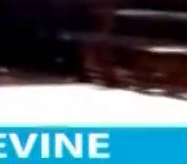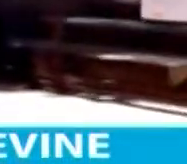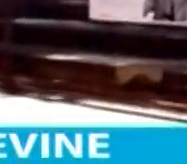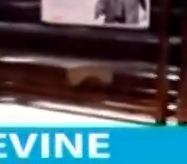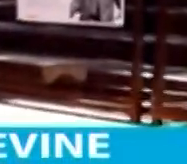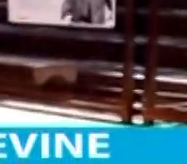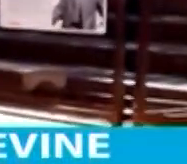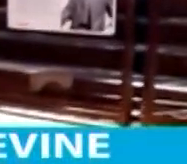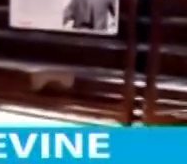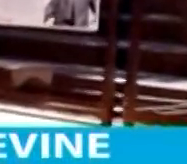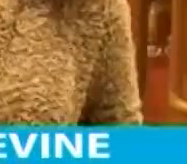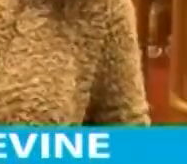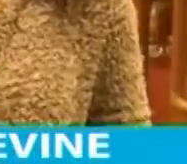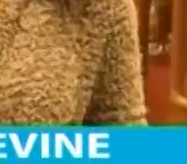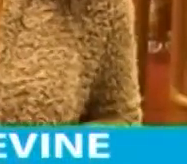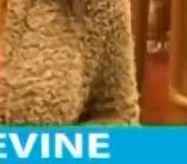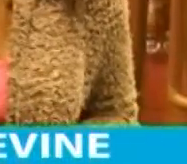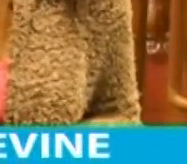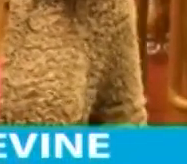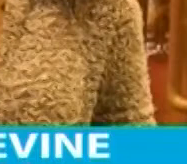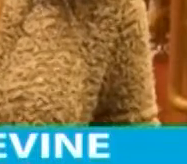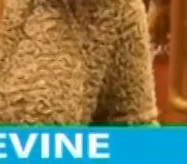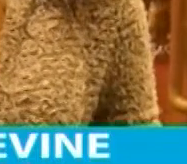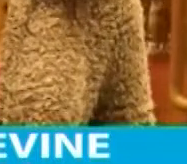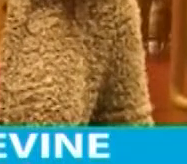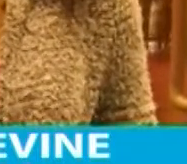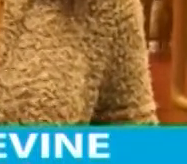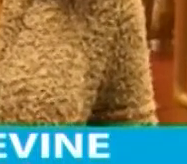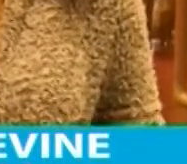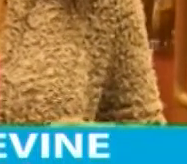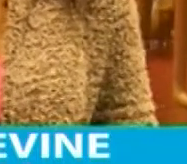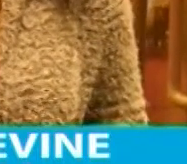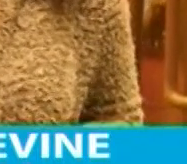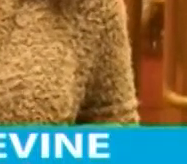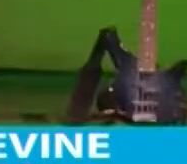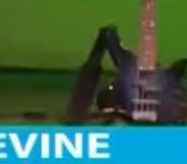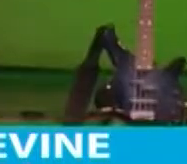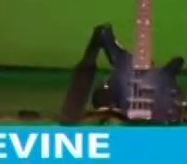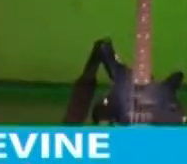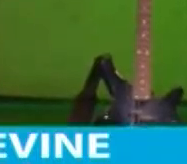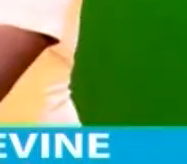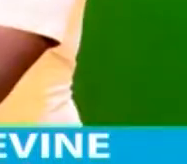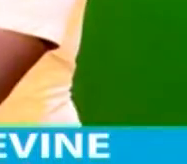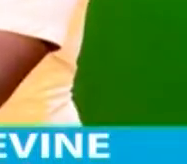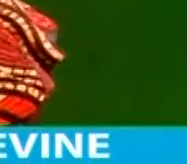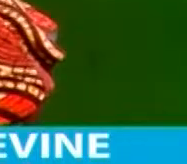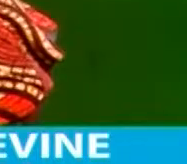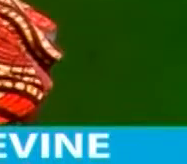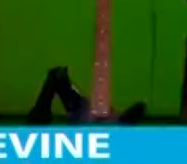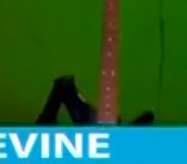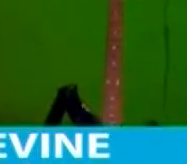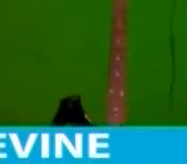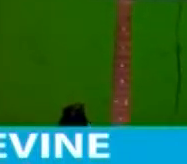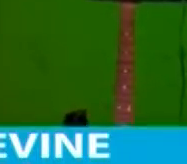bado wanahitaji kutafuta capital. Grapevine Scoop's Best TV Art and Culture Magazine Award.